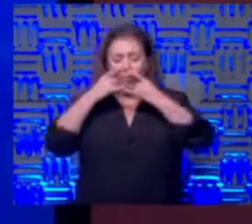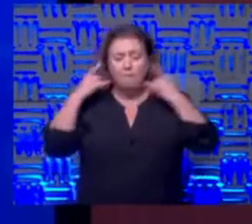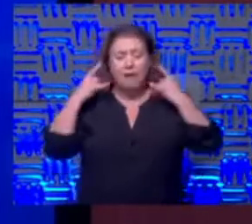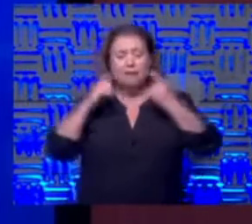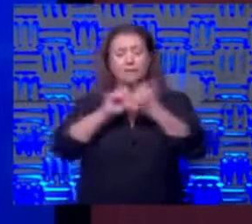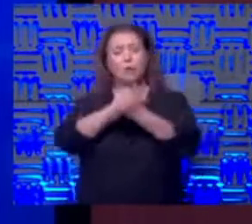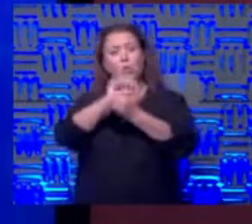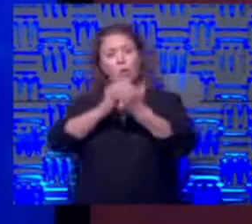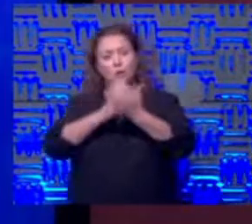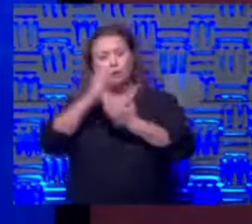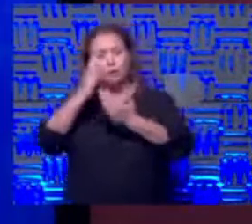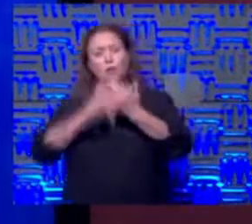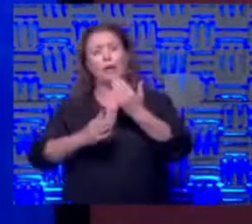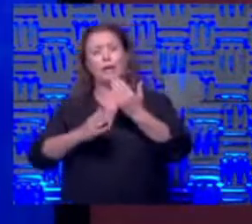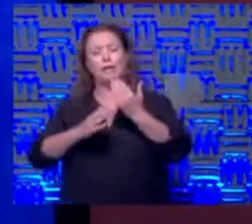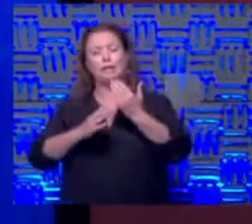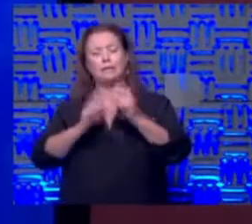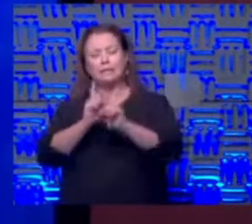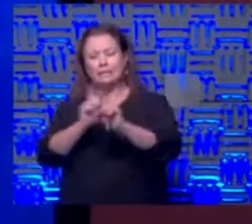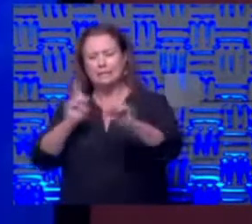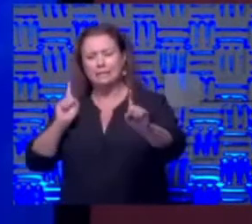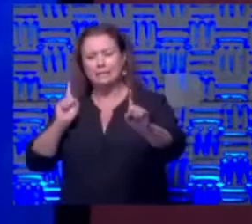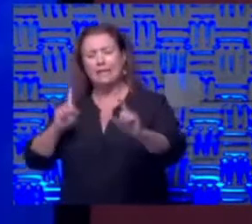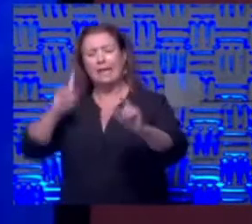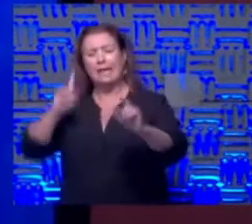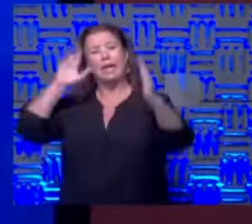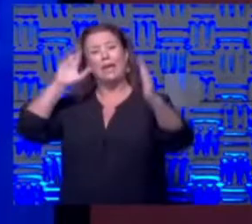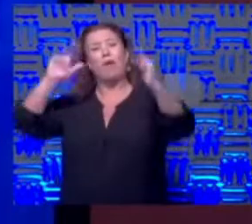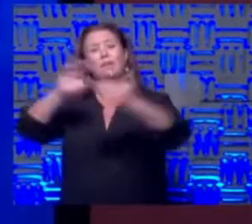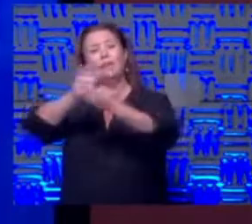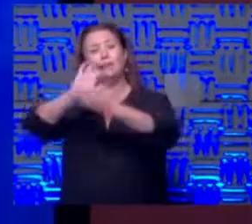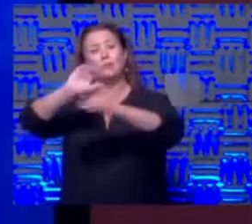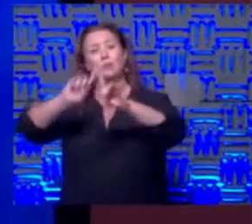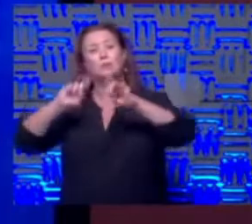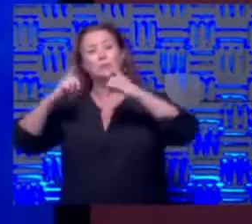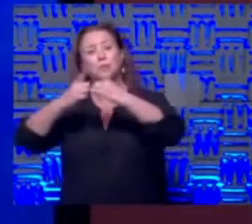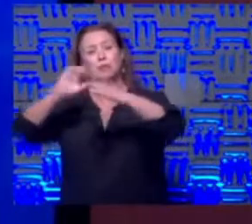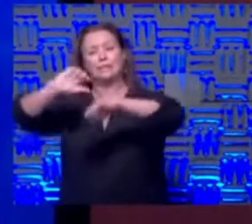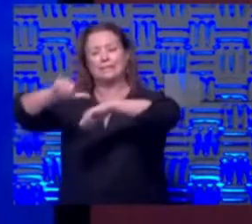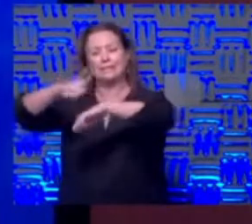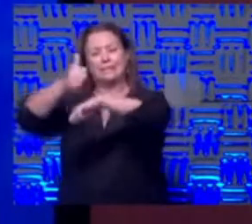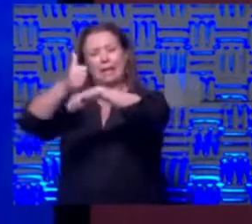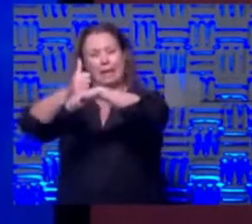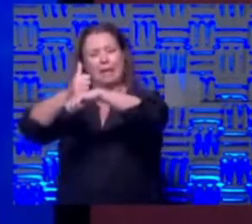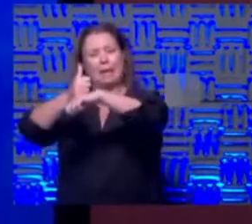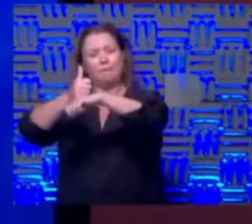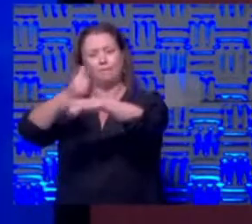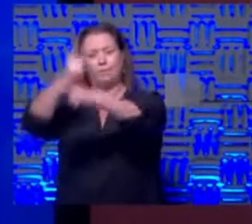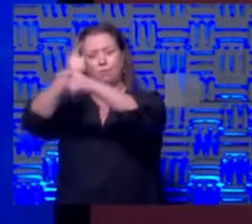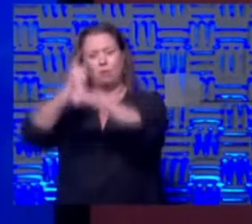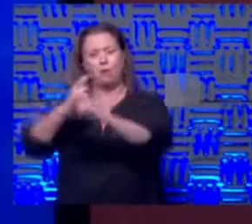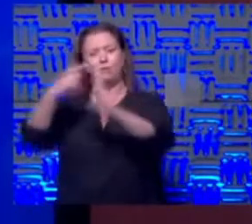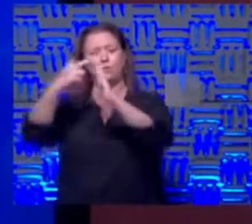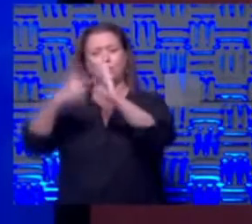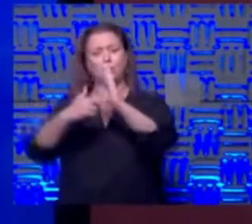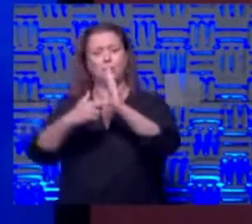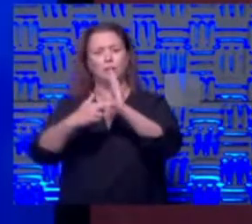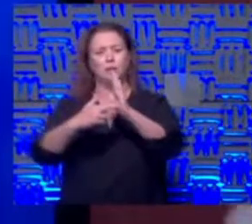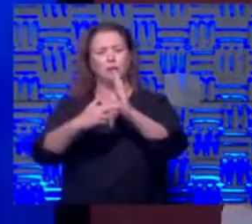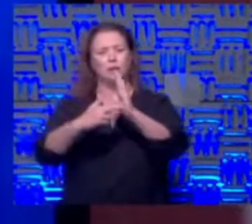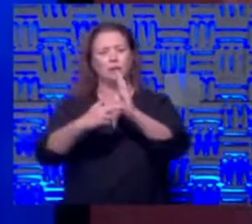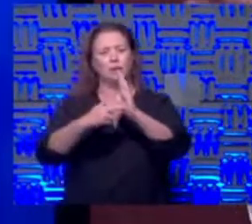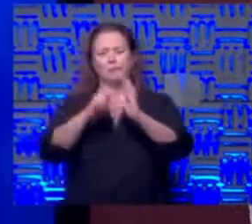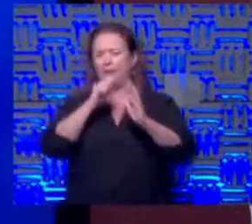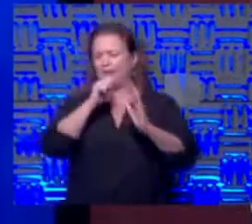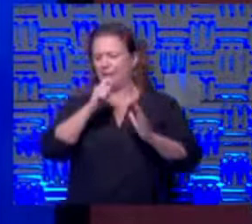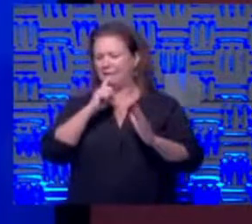hands, socially distance, and hope the school district's putting the right things in effect. Mm-hmm. And I think that, we had the director of the Kansas, I'm not going to get